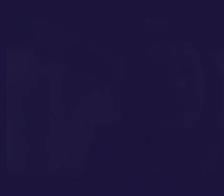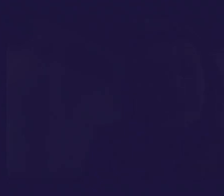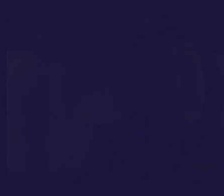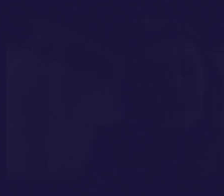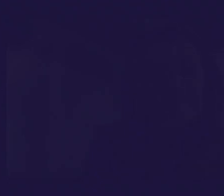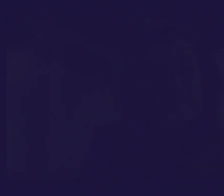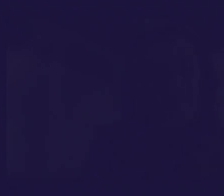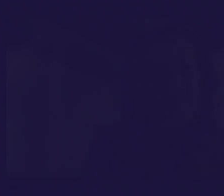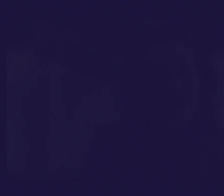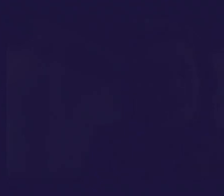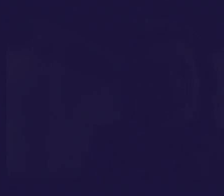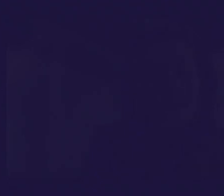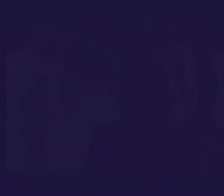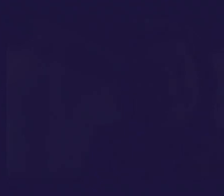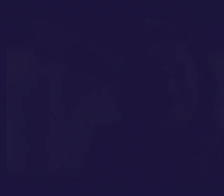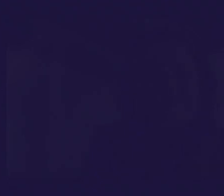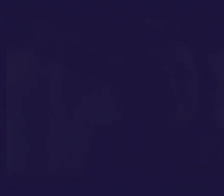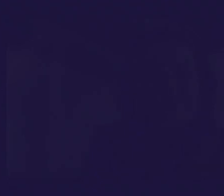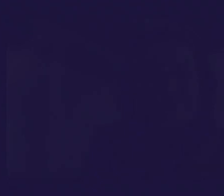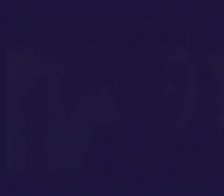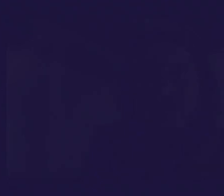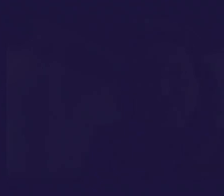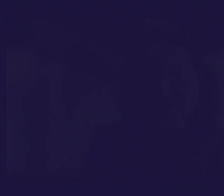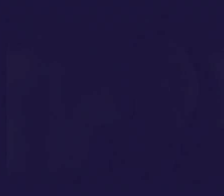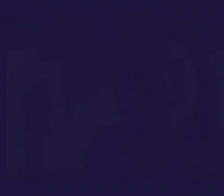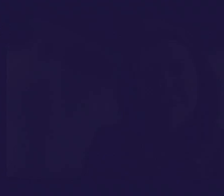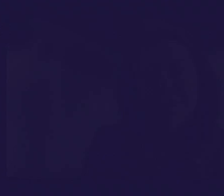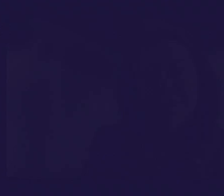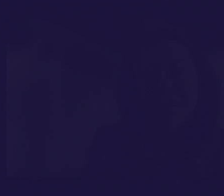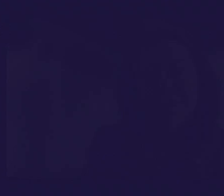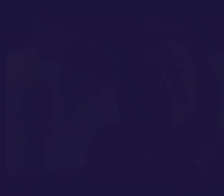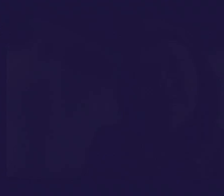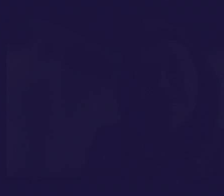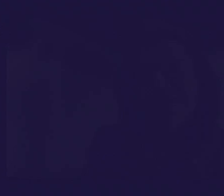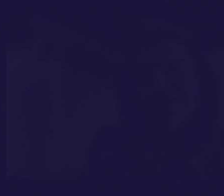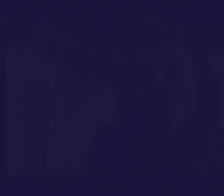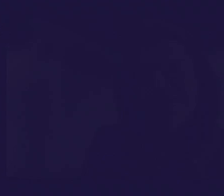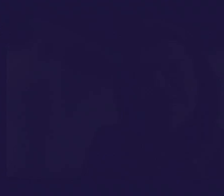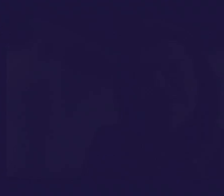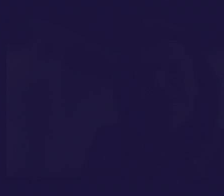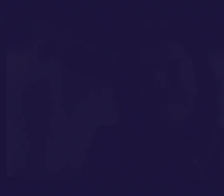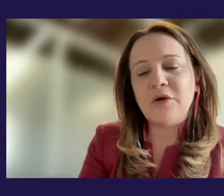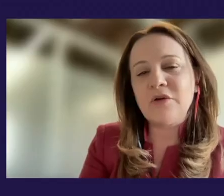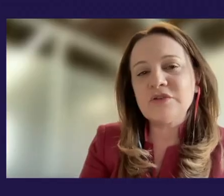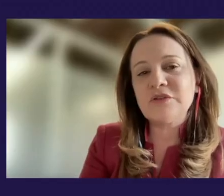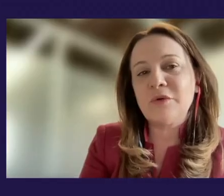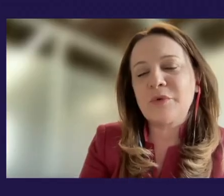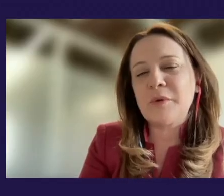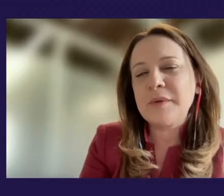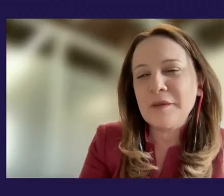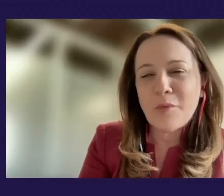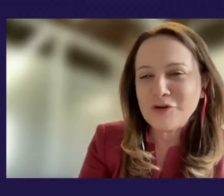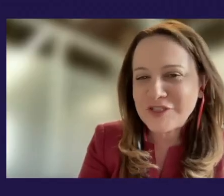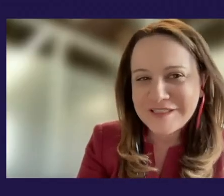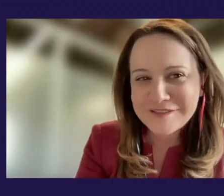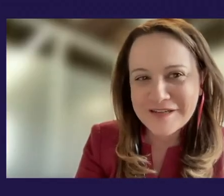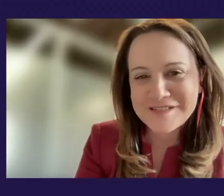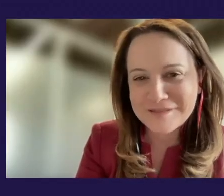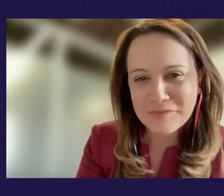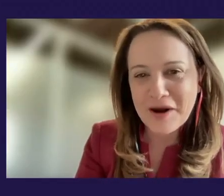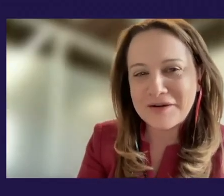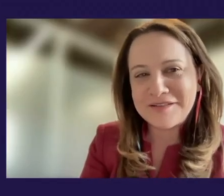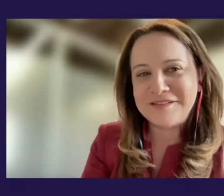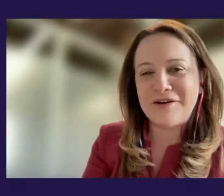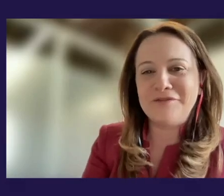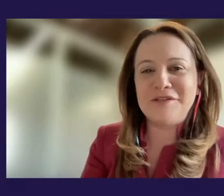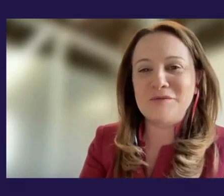the layers of complexity that exist between different organizations and institutions, but also probably the most